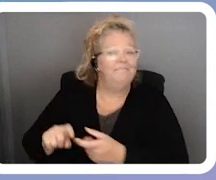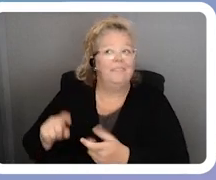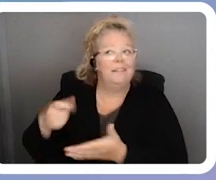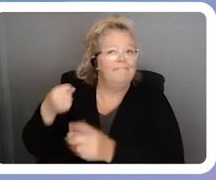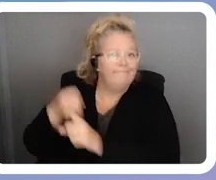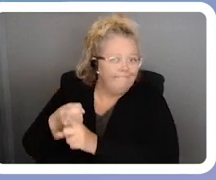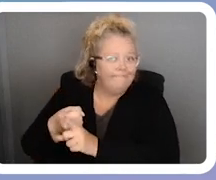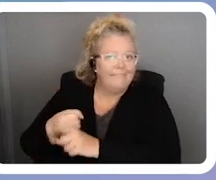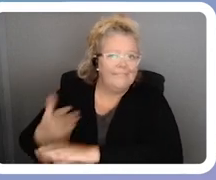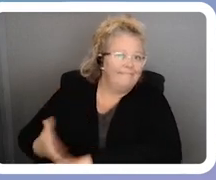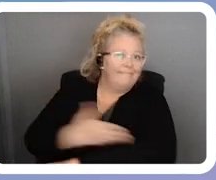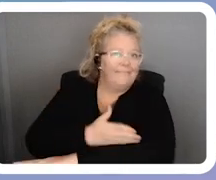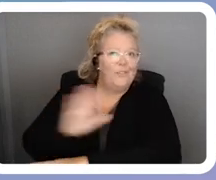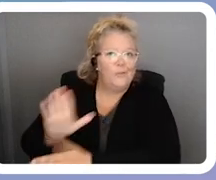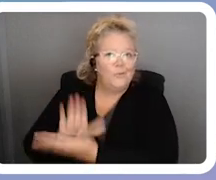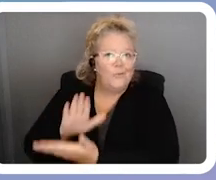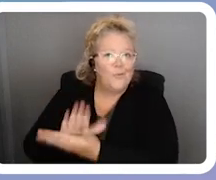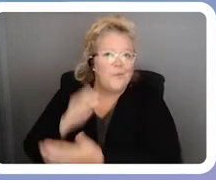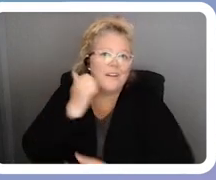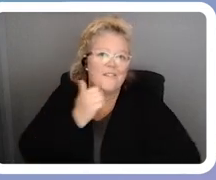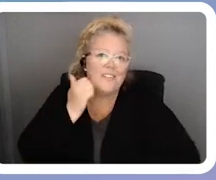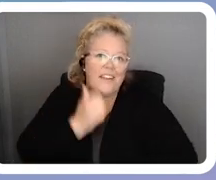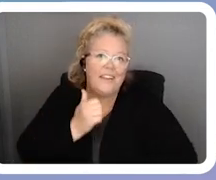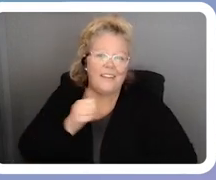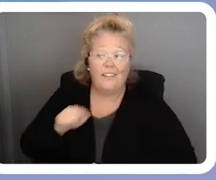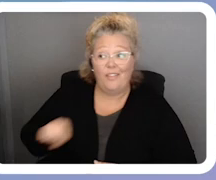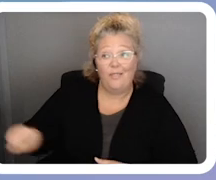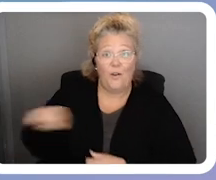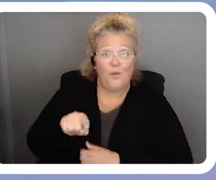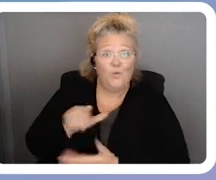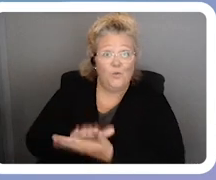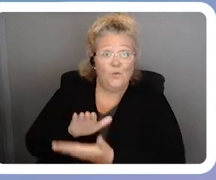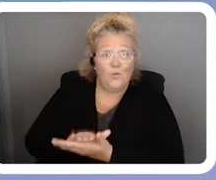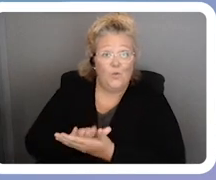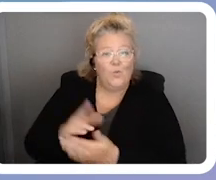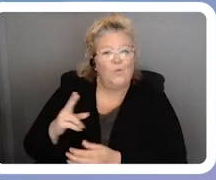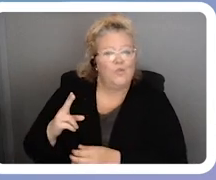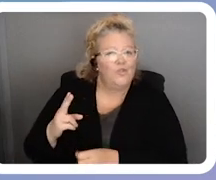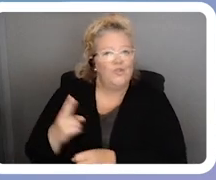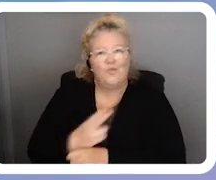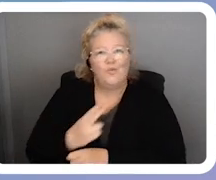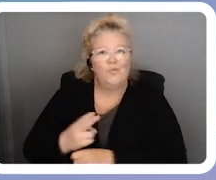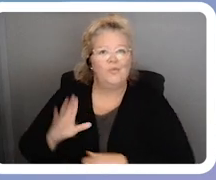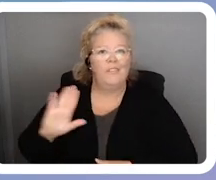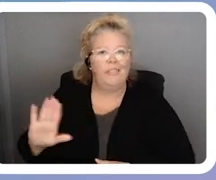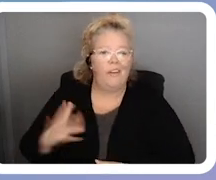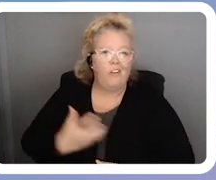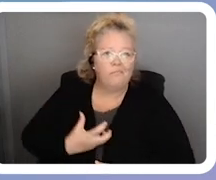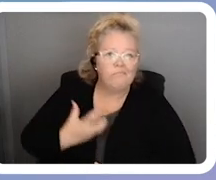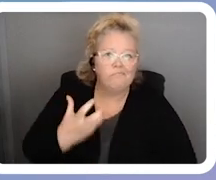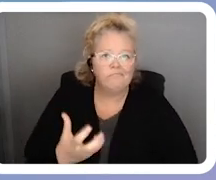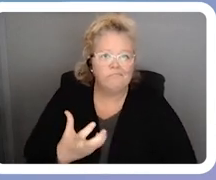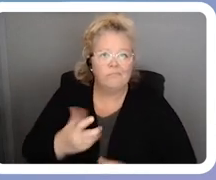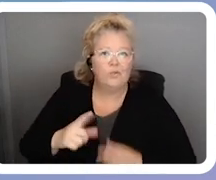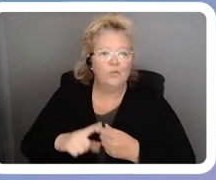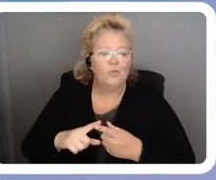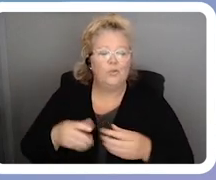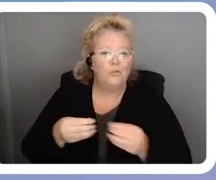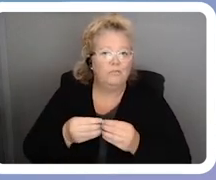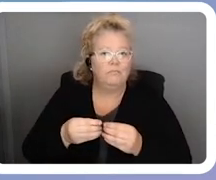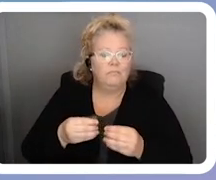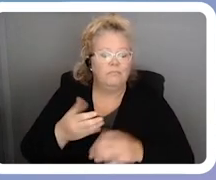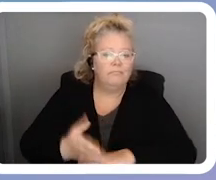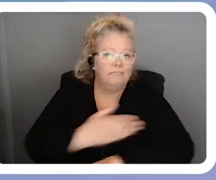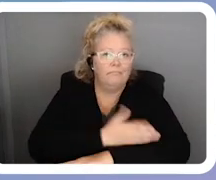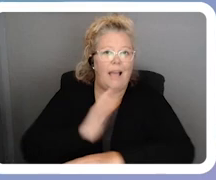single day. These schools are using their voices of inclusion to expand the mission of Best Buddies and create